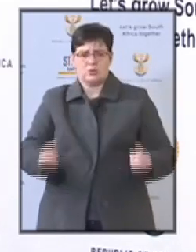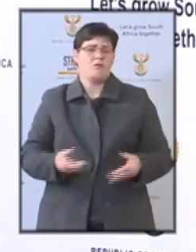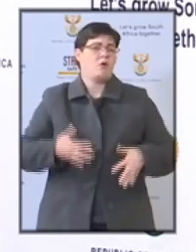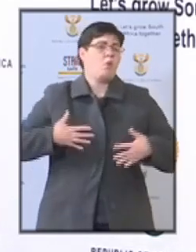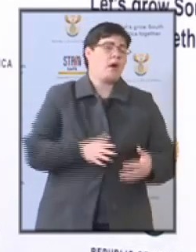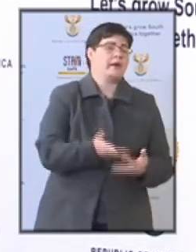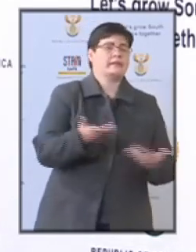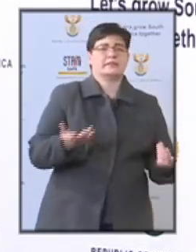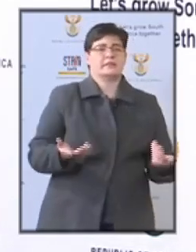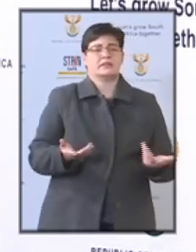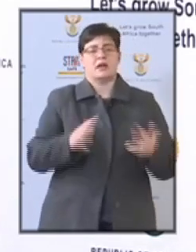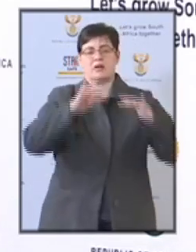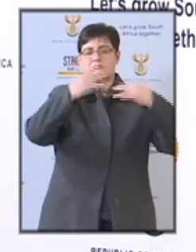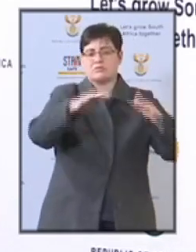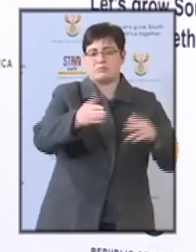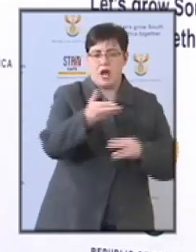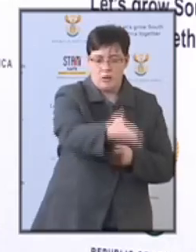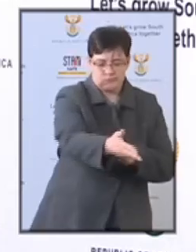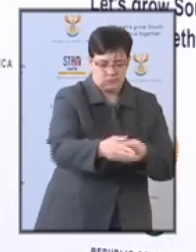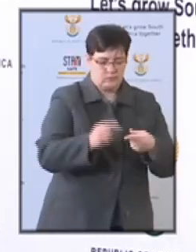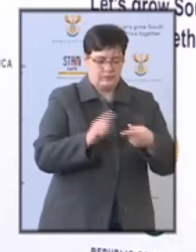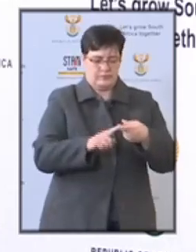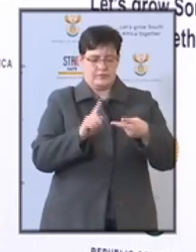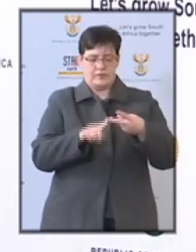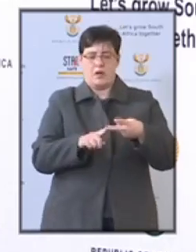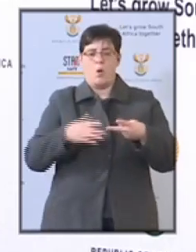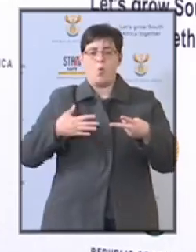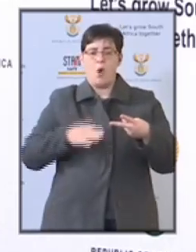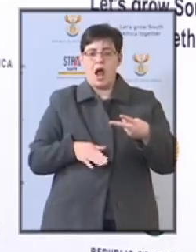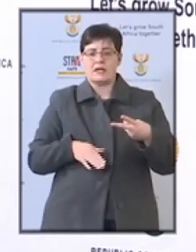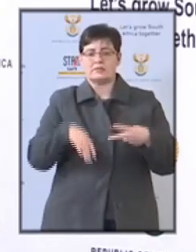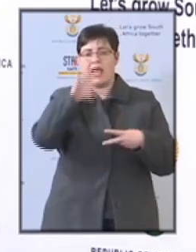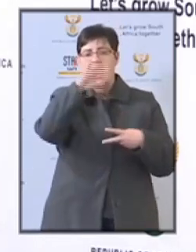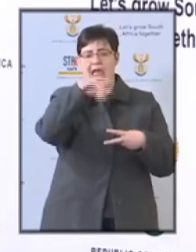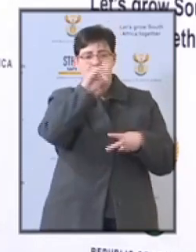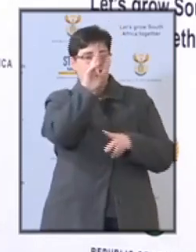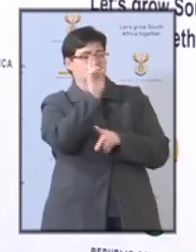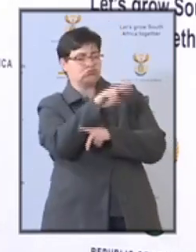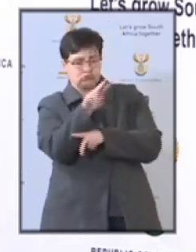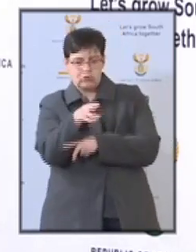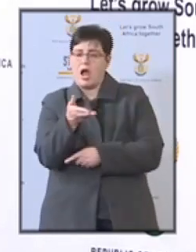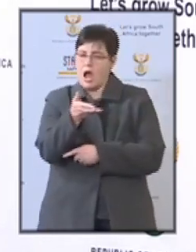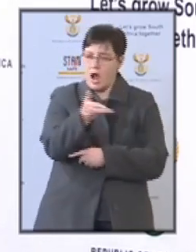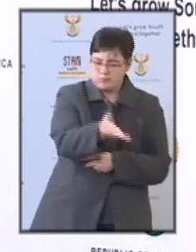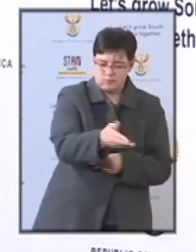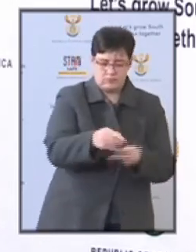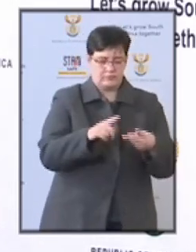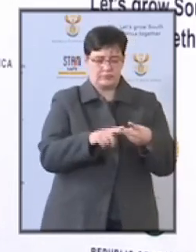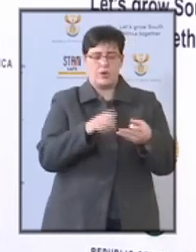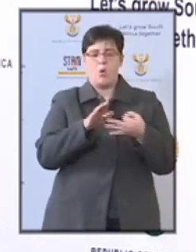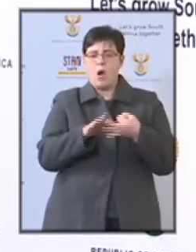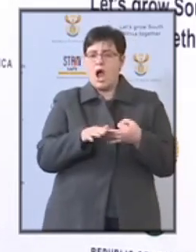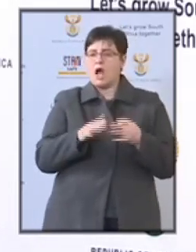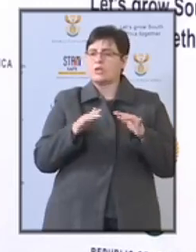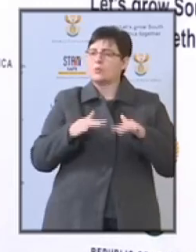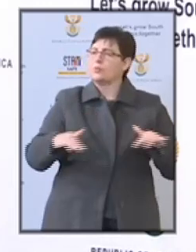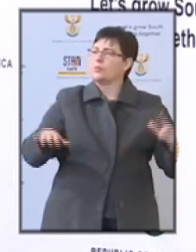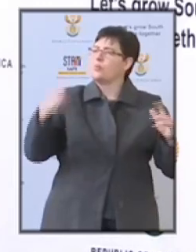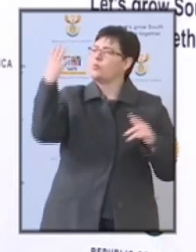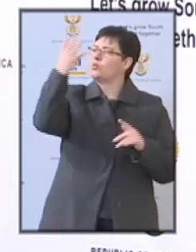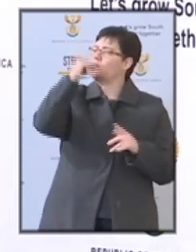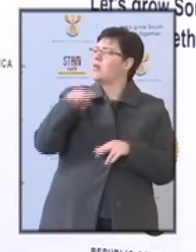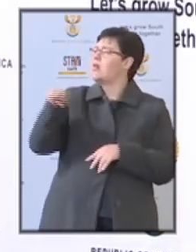to the sea, they are able to access that. The one nature reserve, they are able to get that. The one scenery, they are able to get